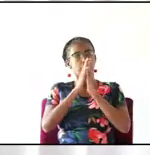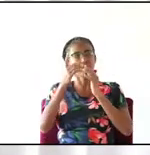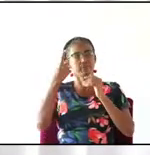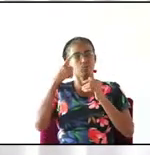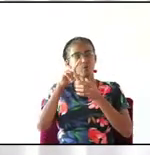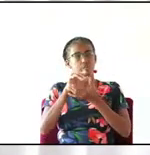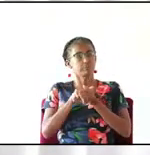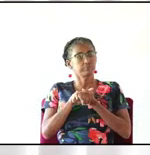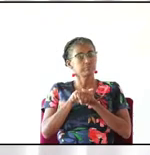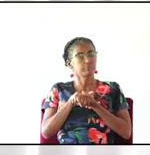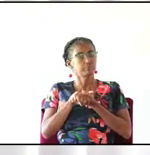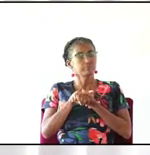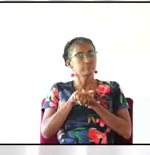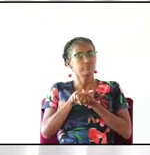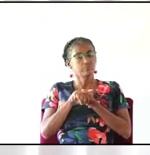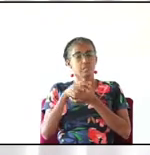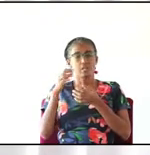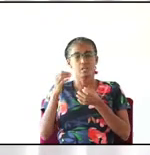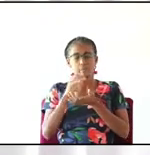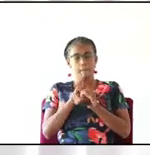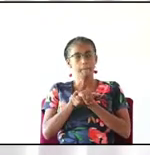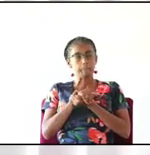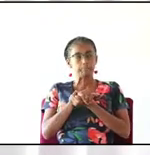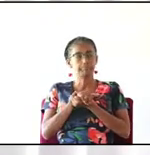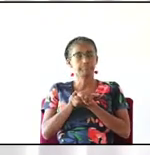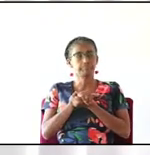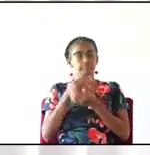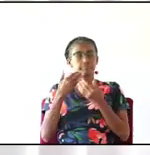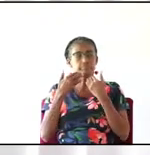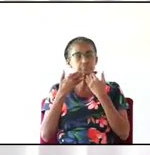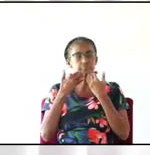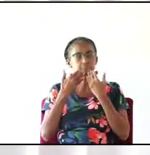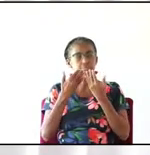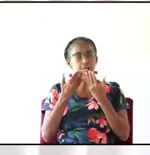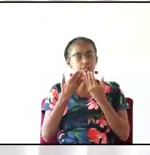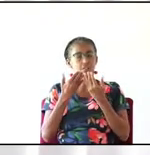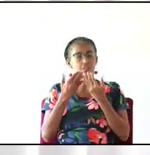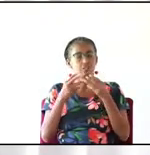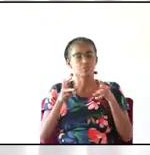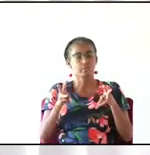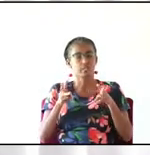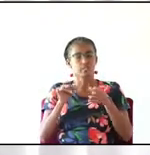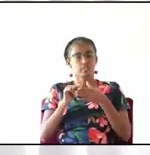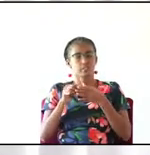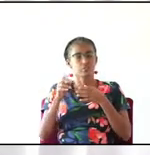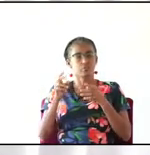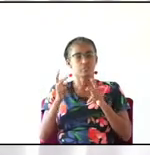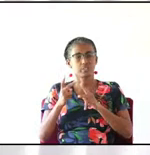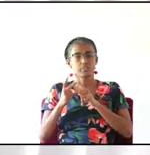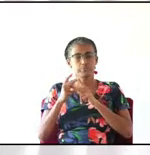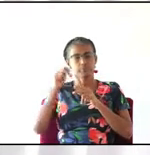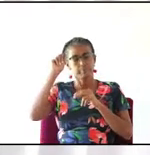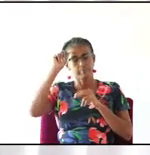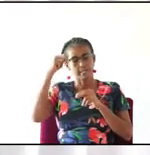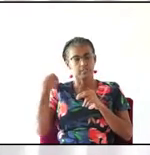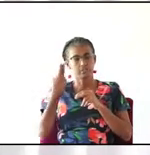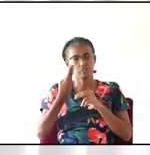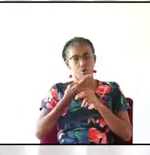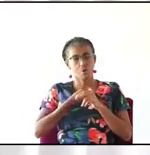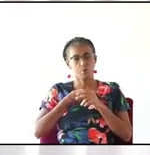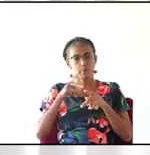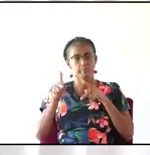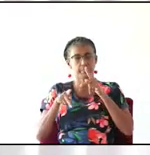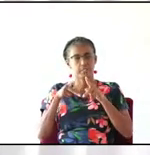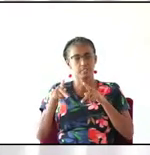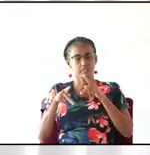light, little light or no light at all. Thank you for the way in which you can remind your people